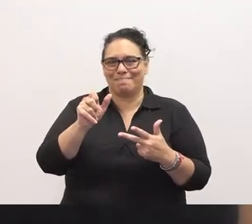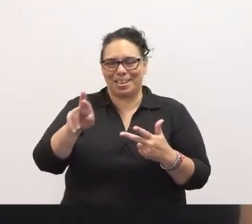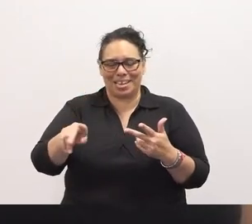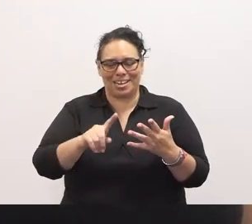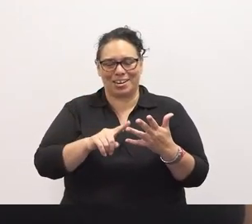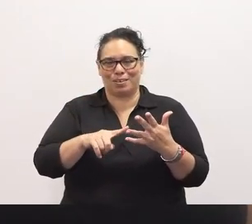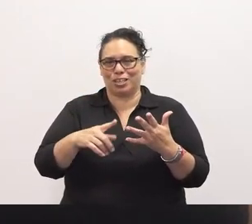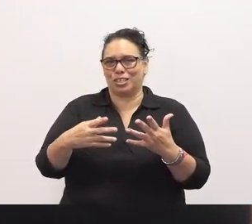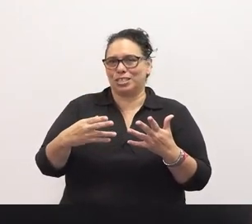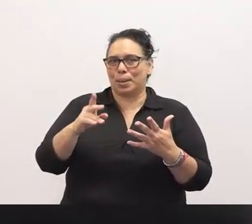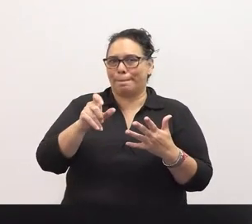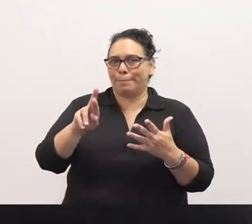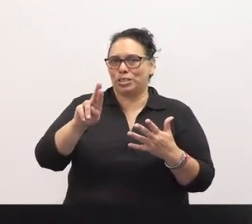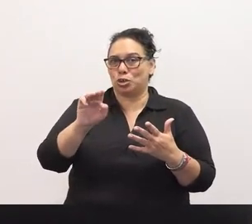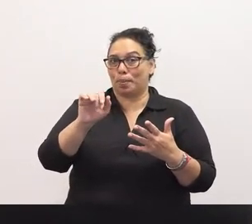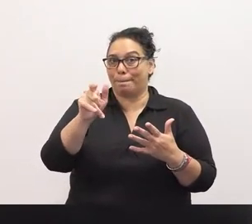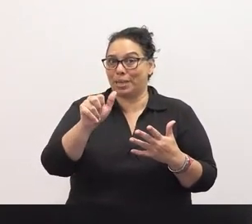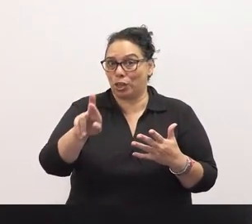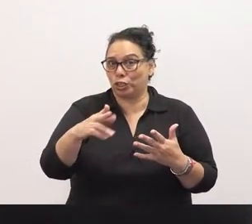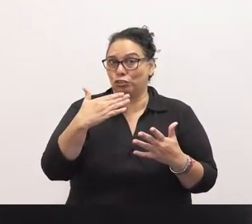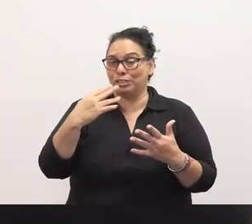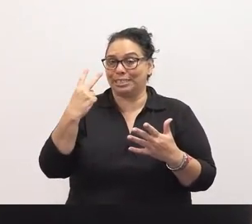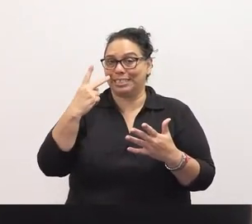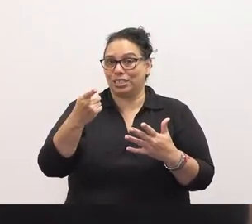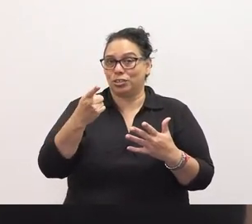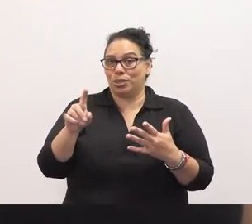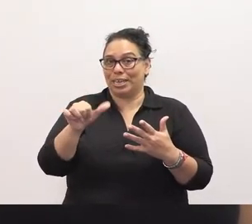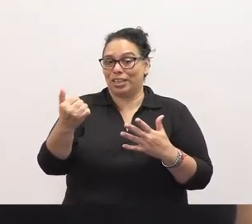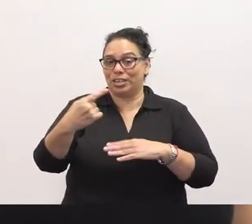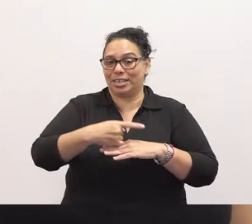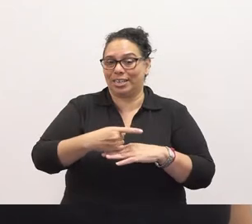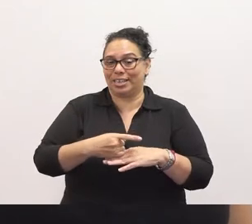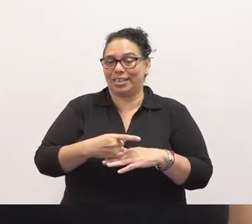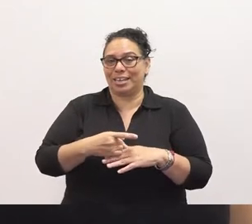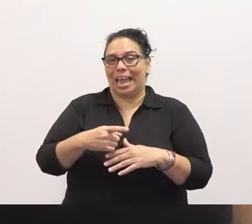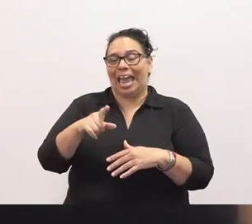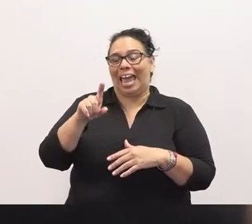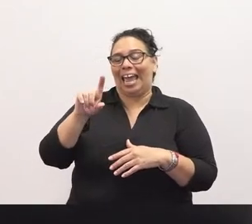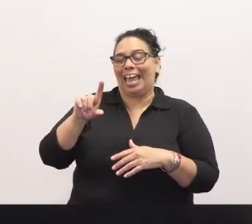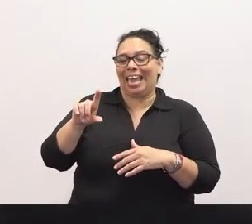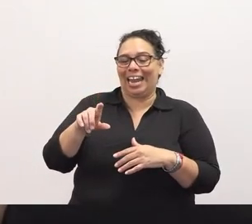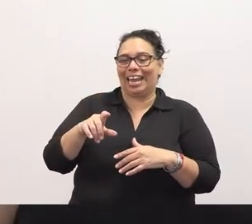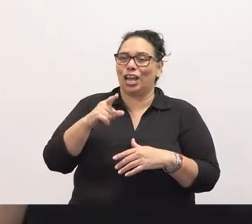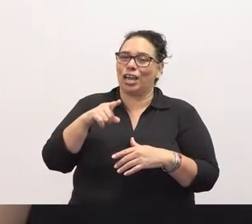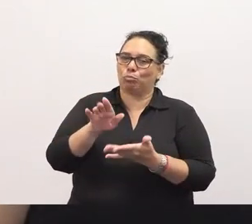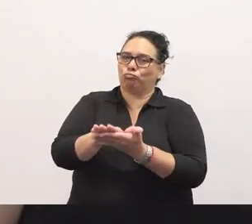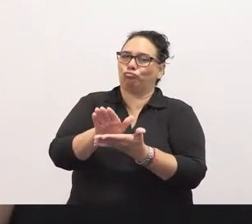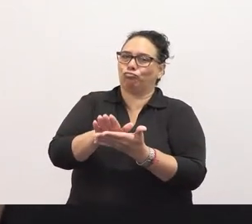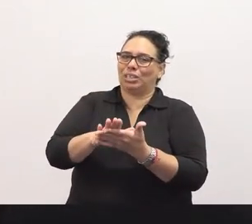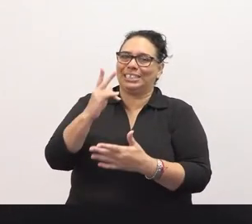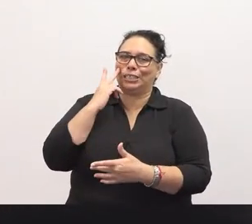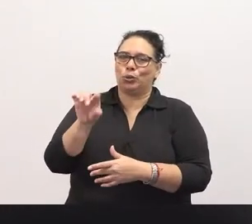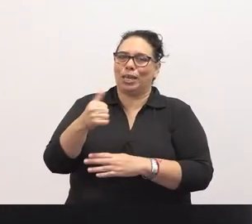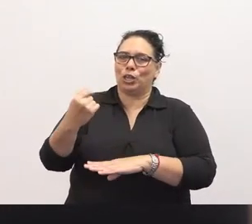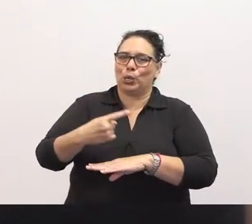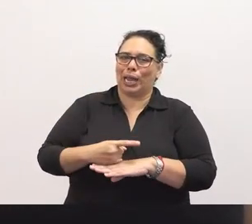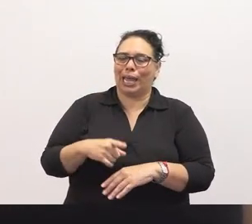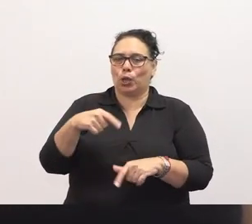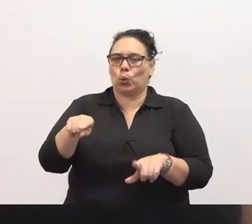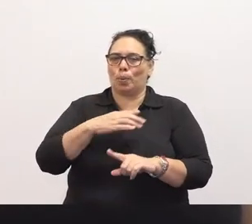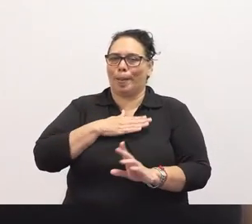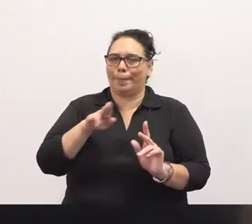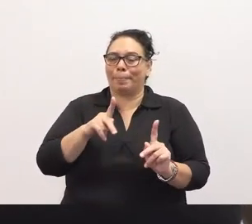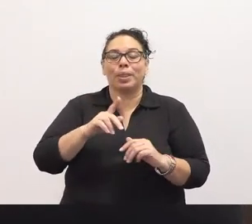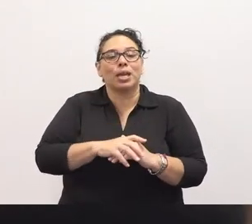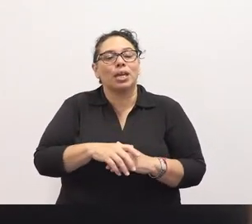other day. And Dr. Simon, I gotta give him peeps because it's on my people. Okay. For those